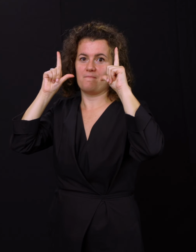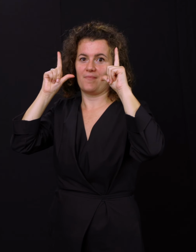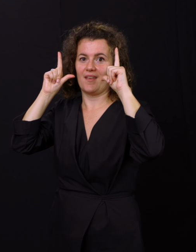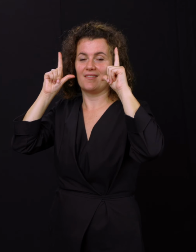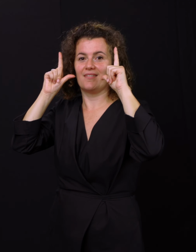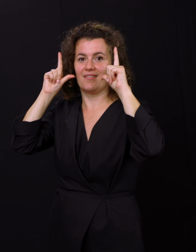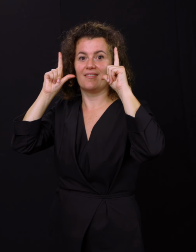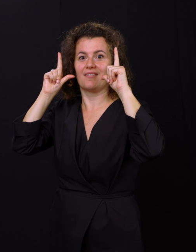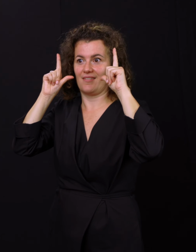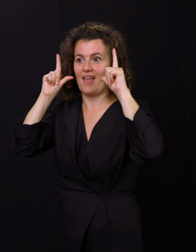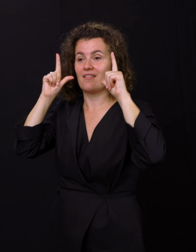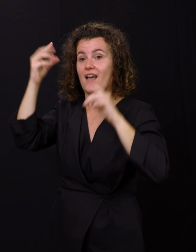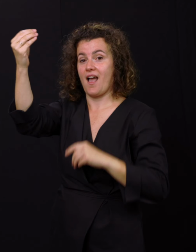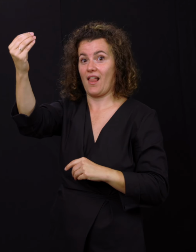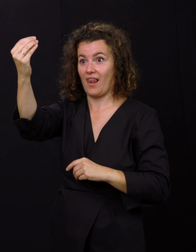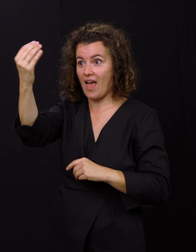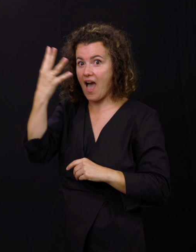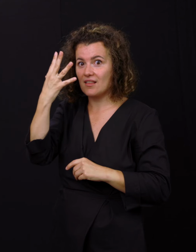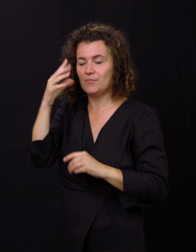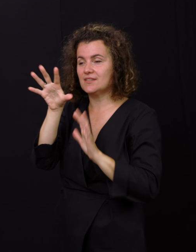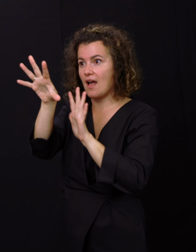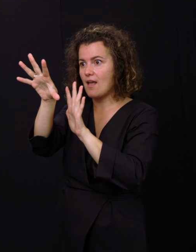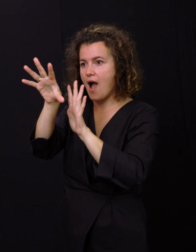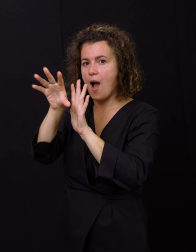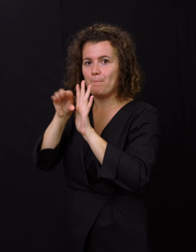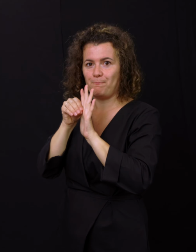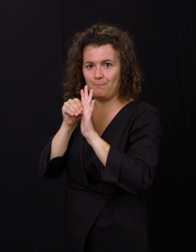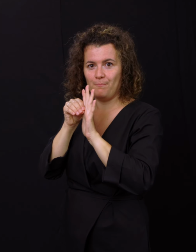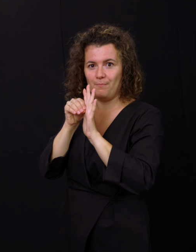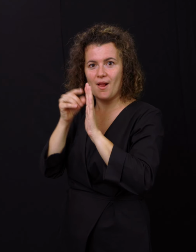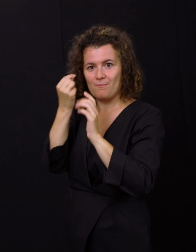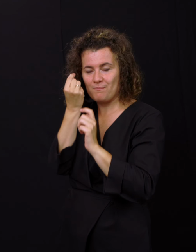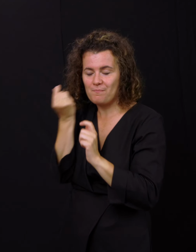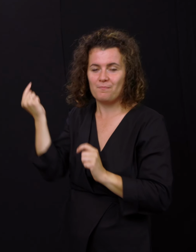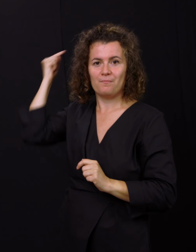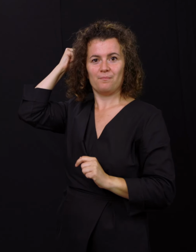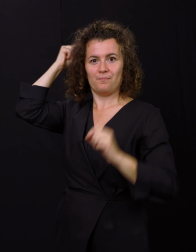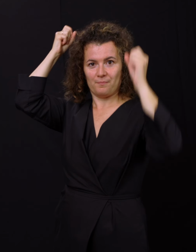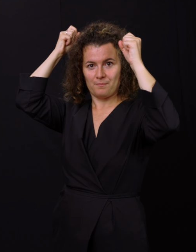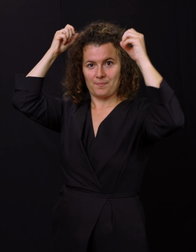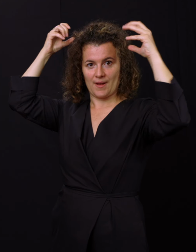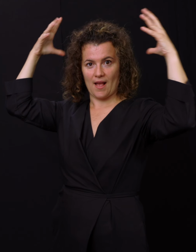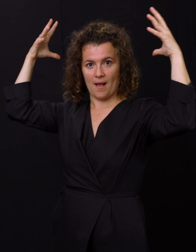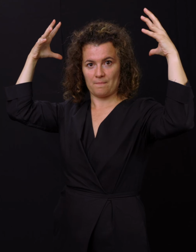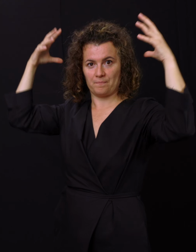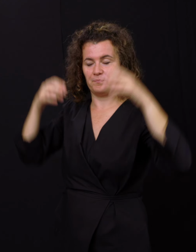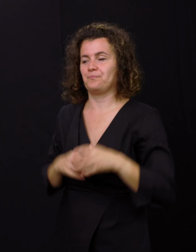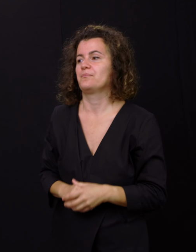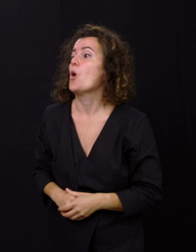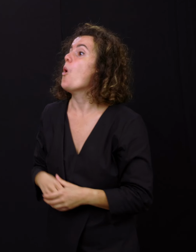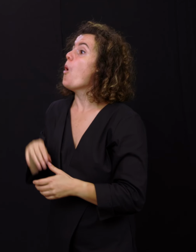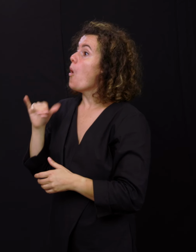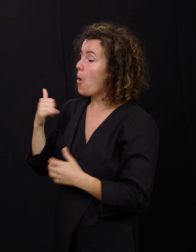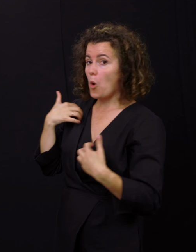allow them to capture light again. I can imagine that can make a huge difference. What would a patient presumably be able to see again and